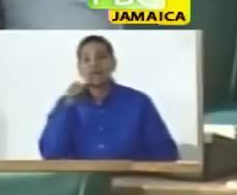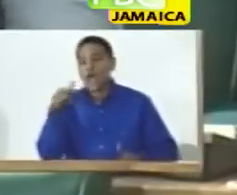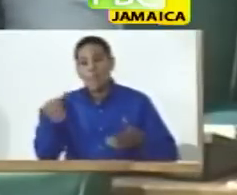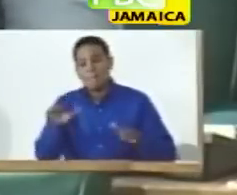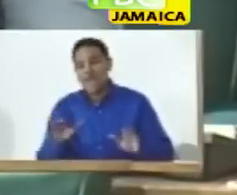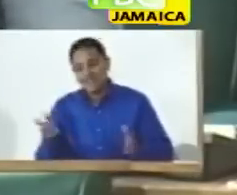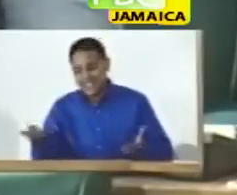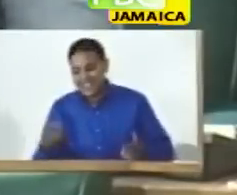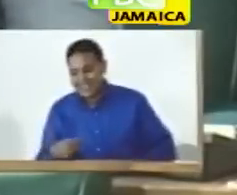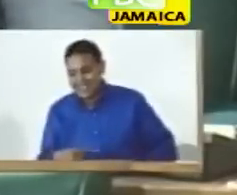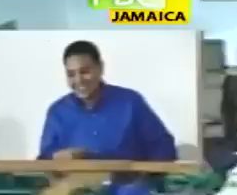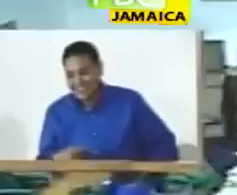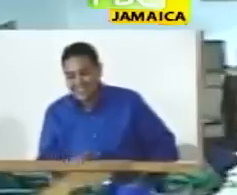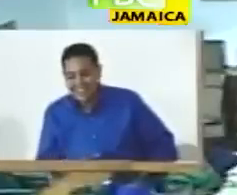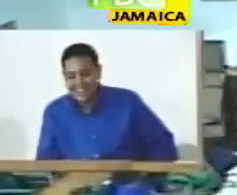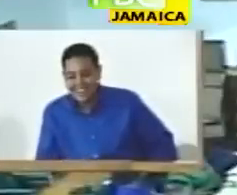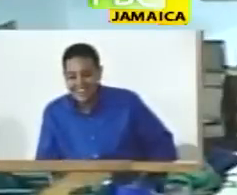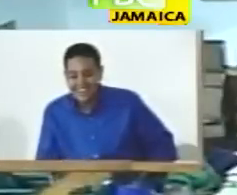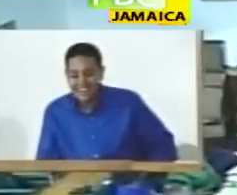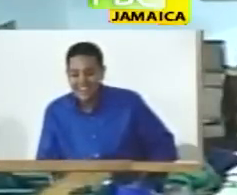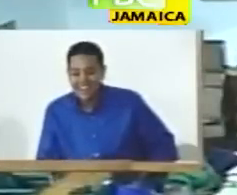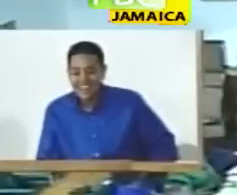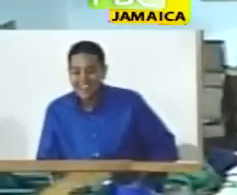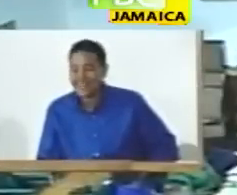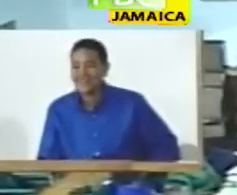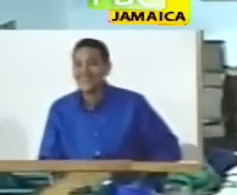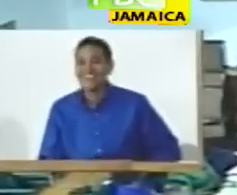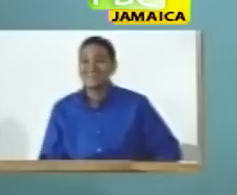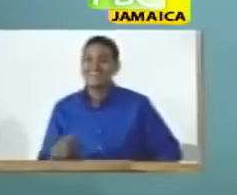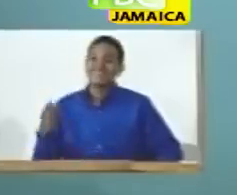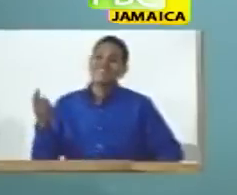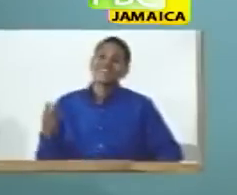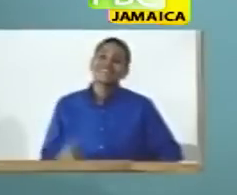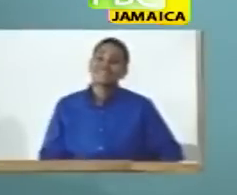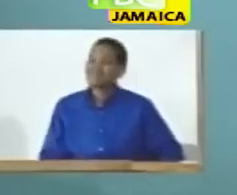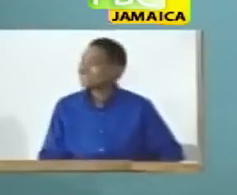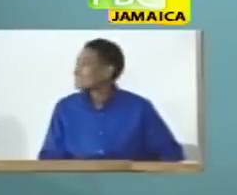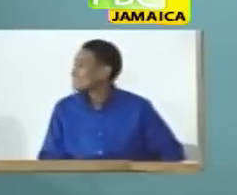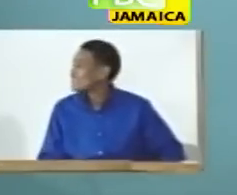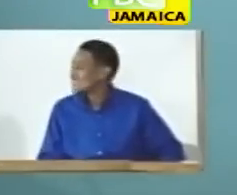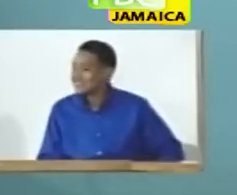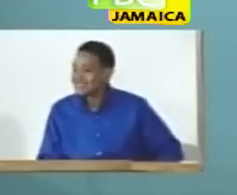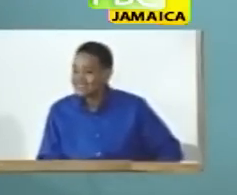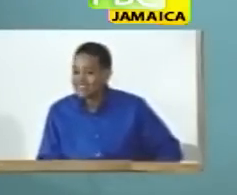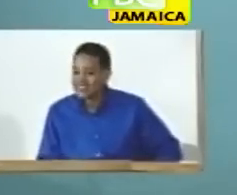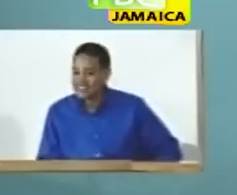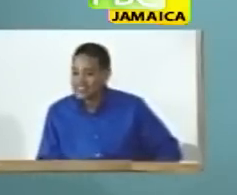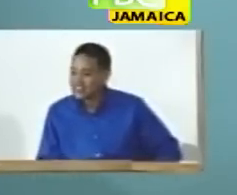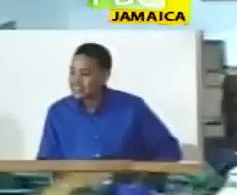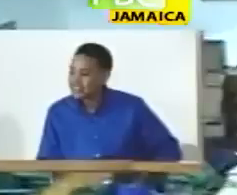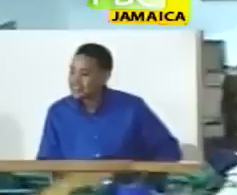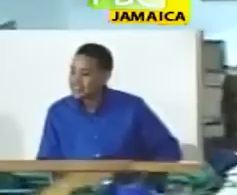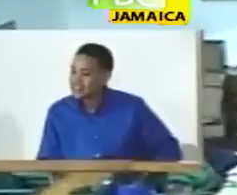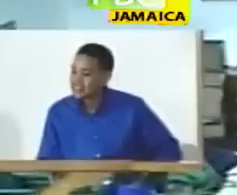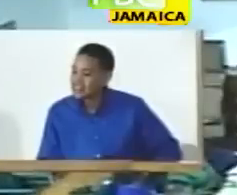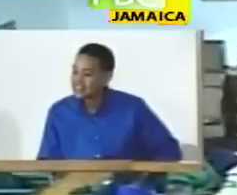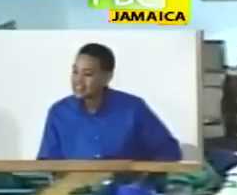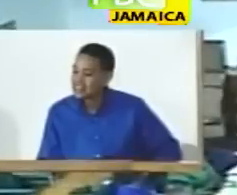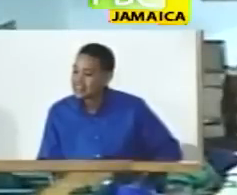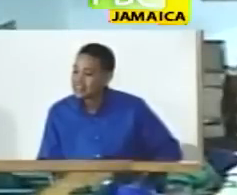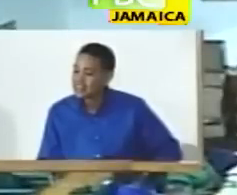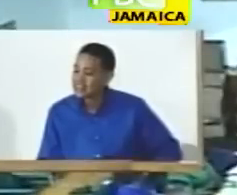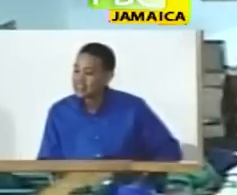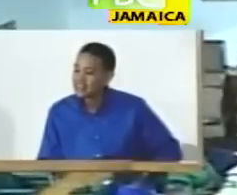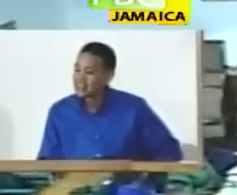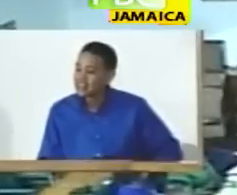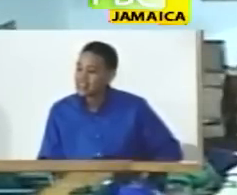I actually thought that was very good. Minister, you wish to say something, Senator? Go ahead, please.